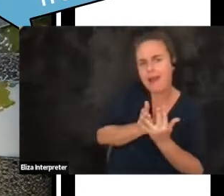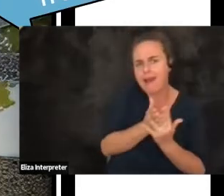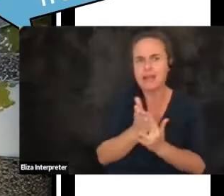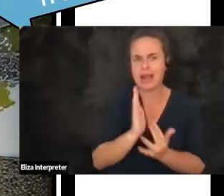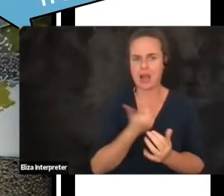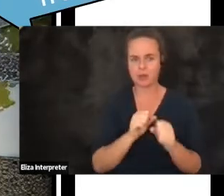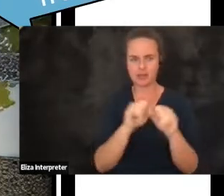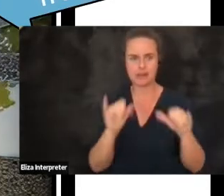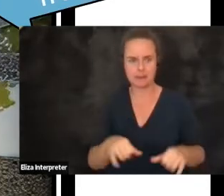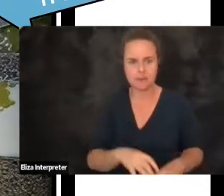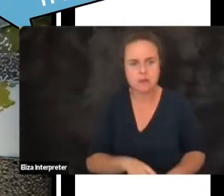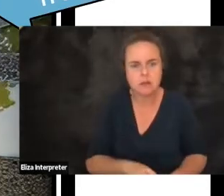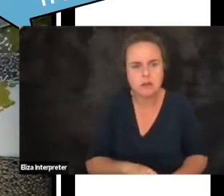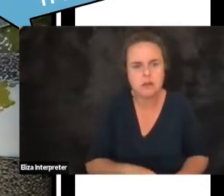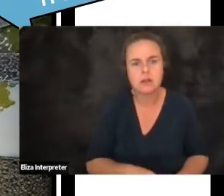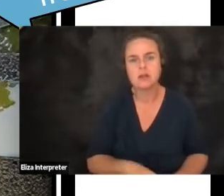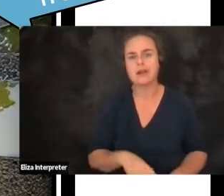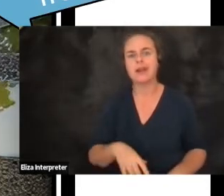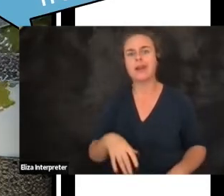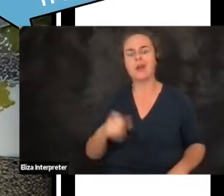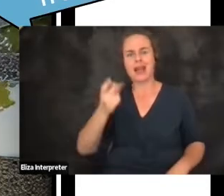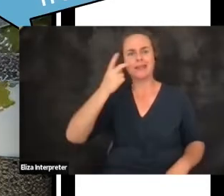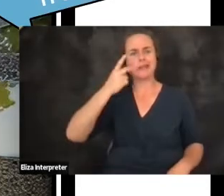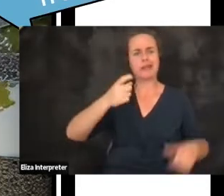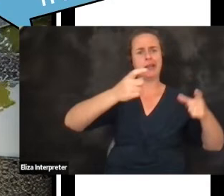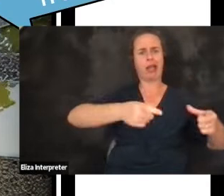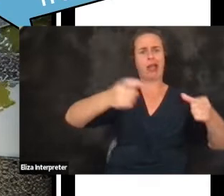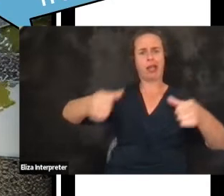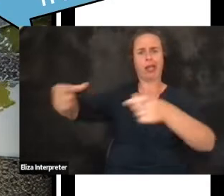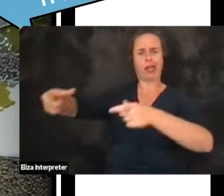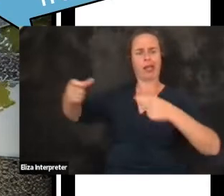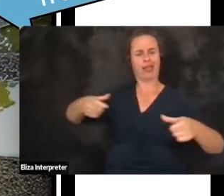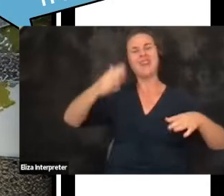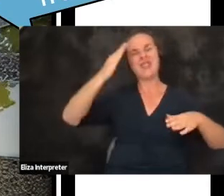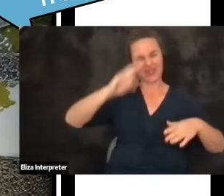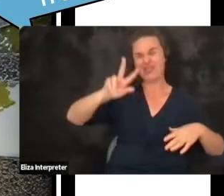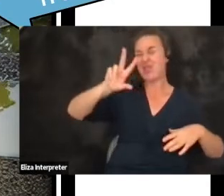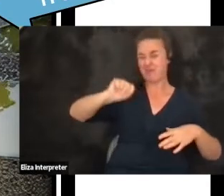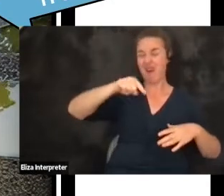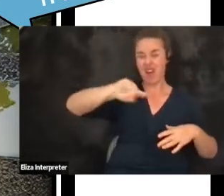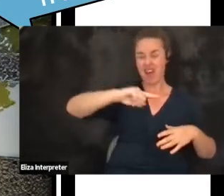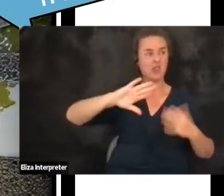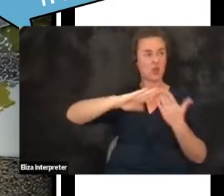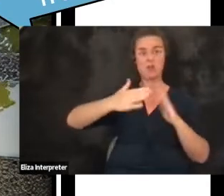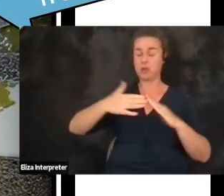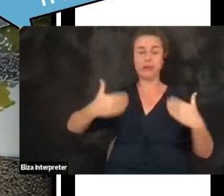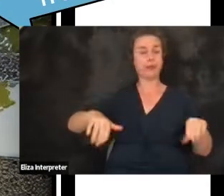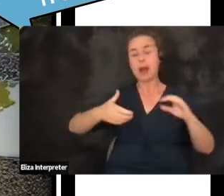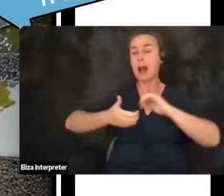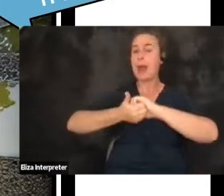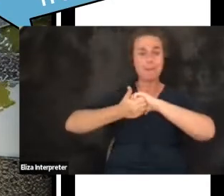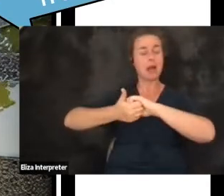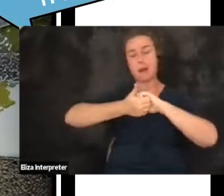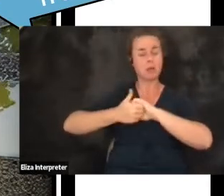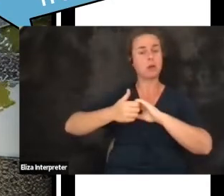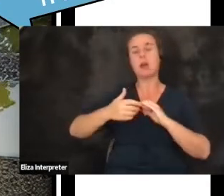our systems as they currently exist. And, you know, it's possible that in Vermont and in a community that's doing such important collaborative work together,